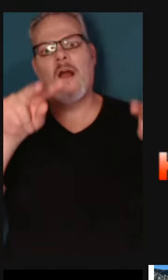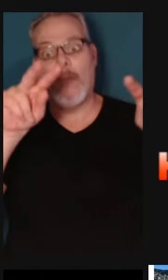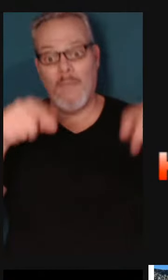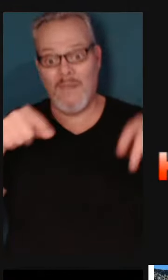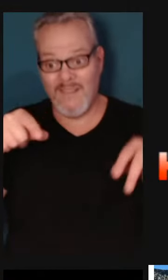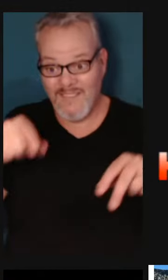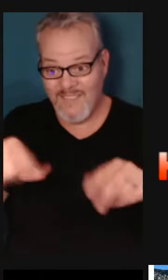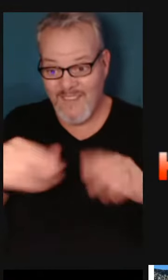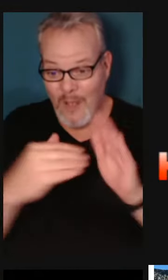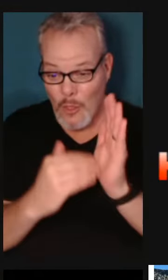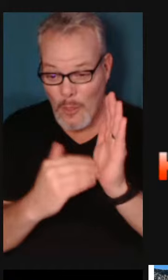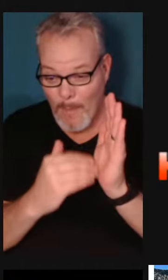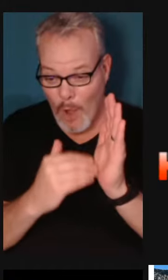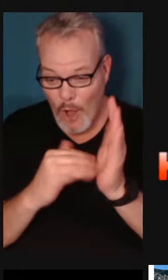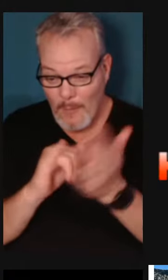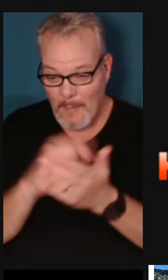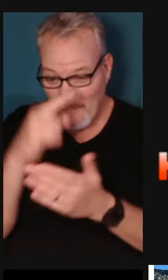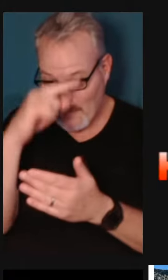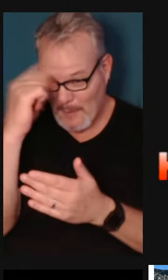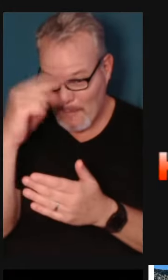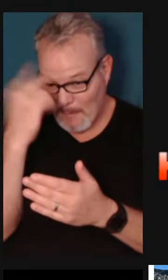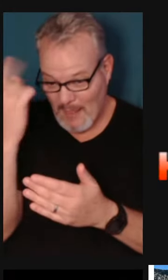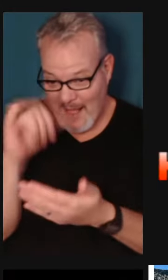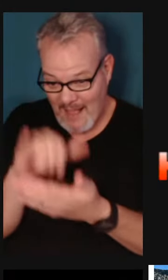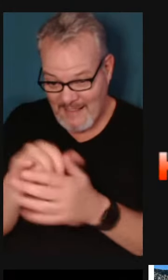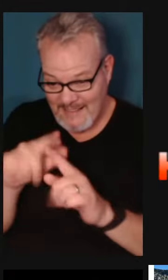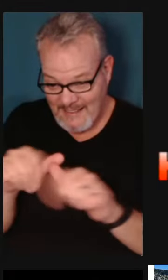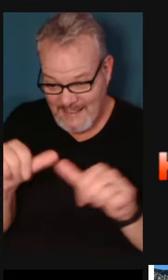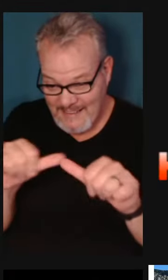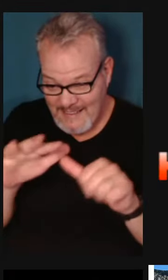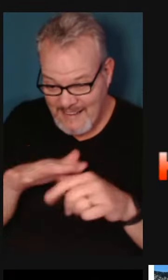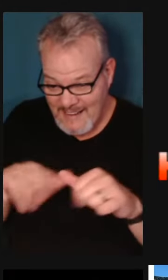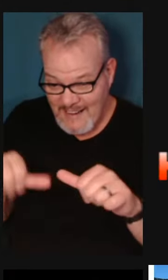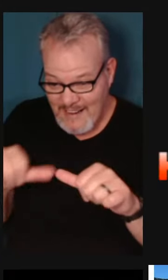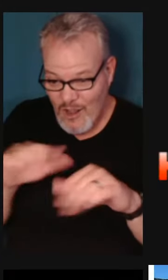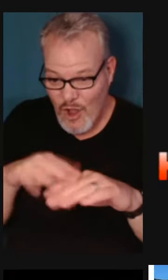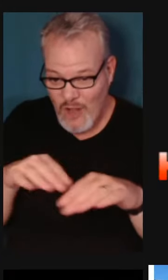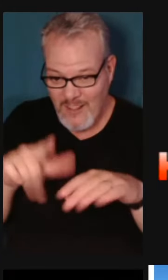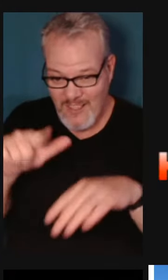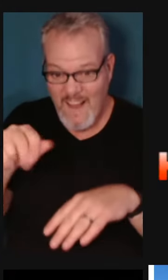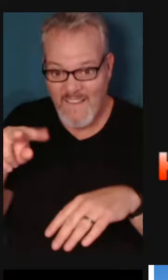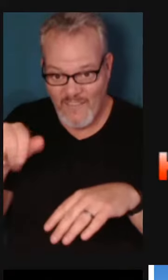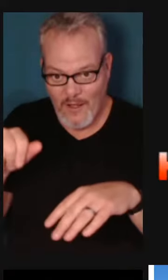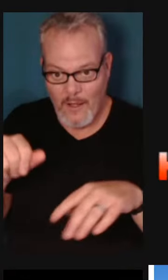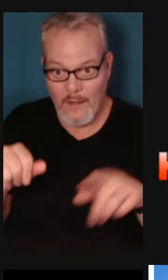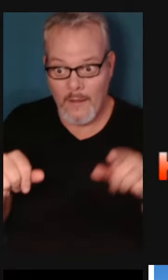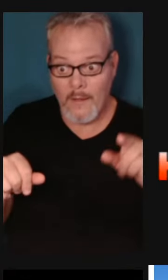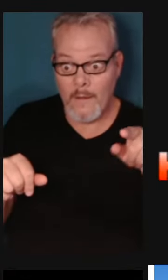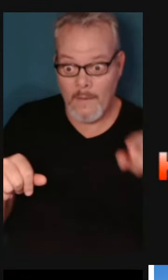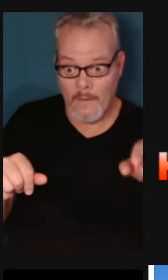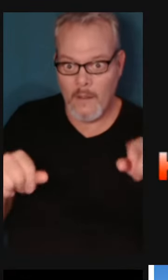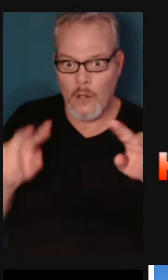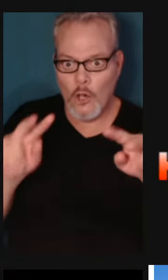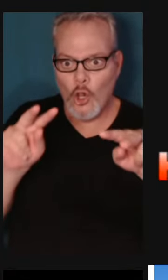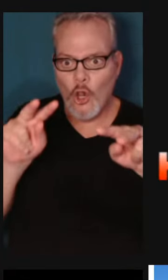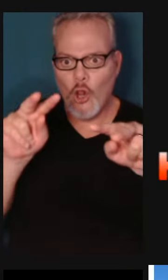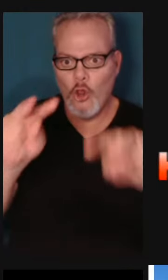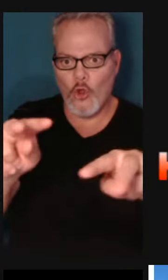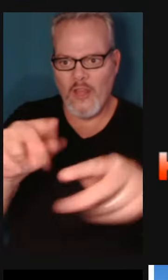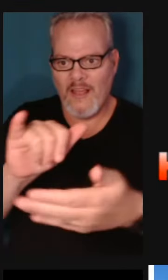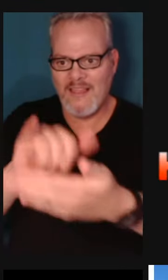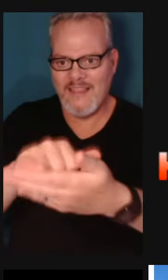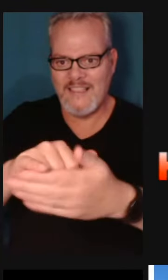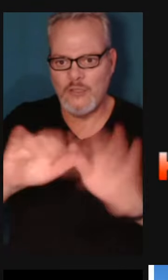this little black thing is a lava on the crater floor, right? And this right here is looking at this